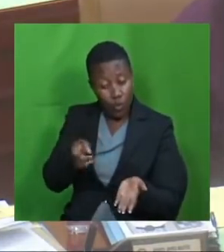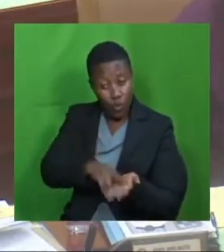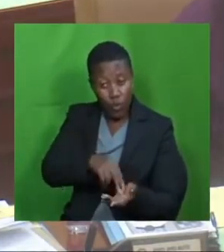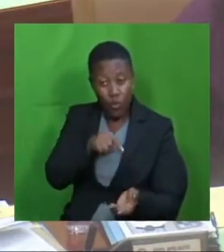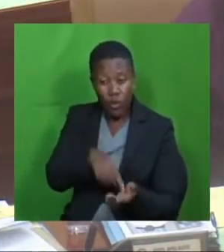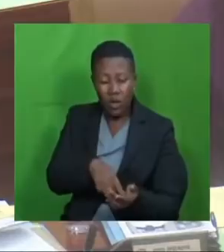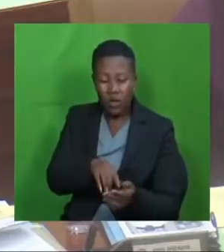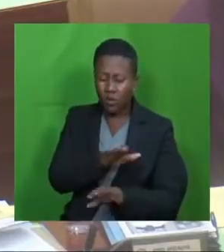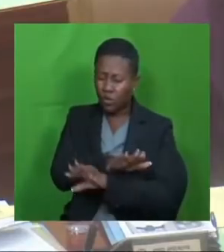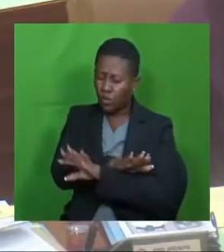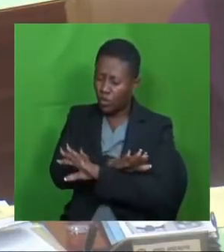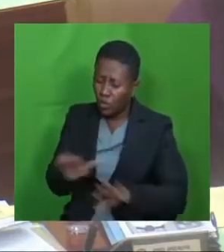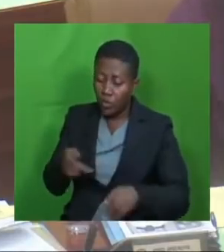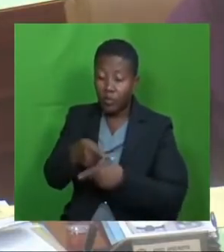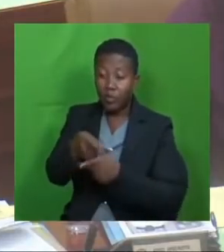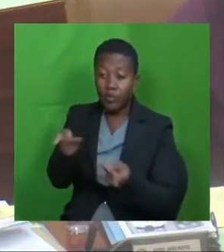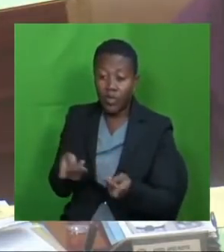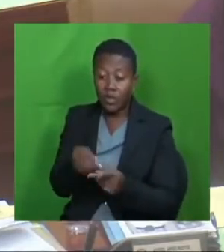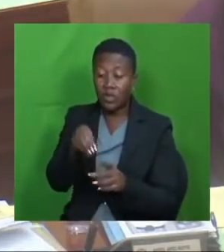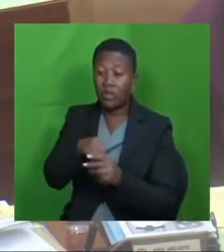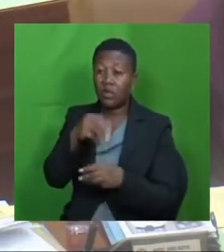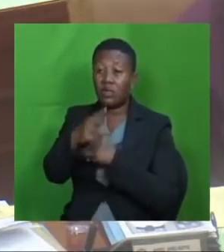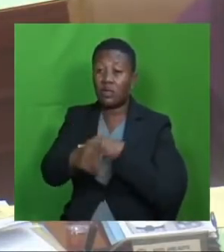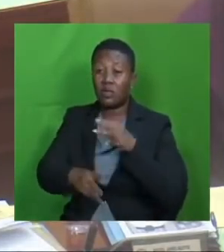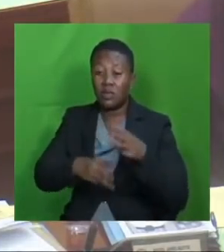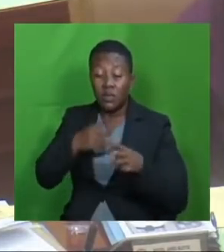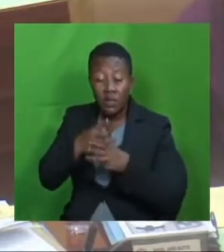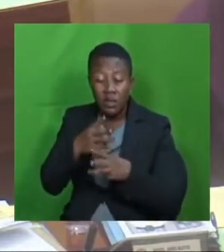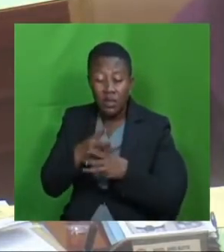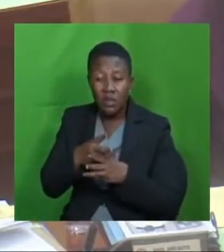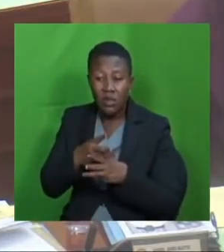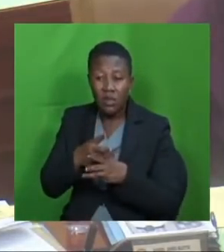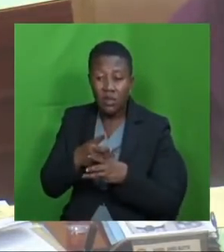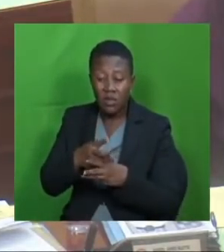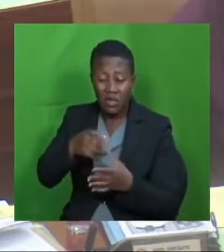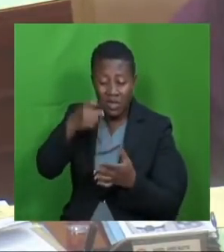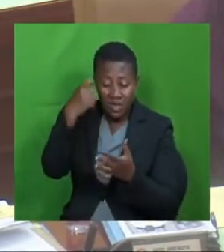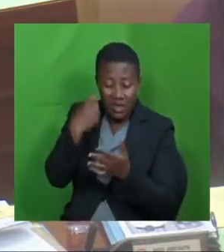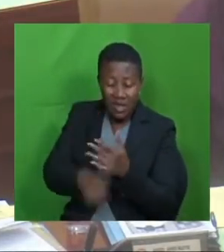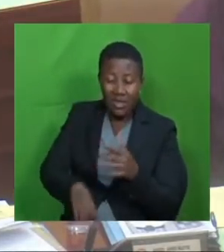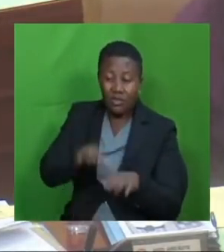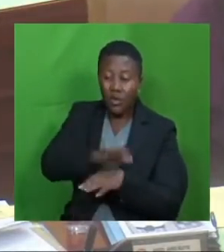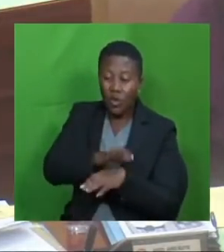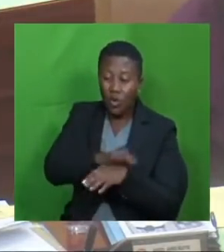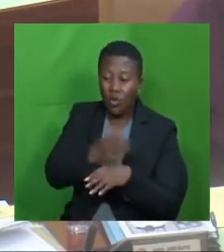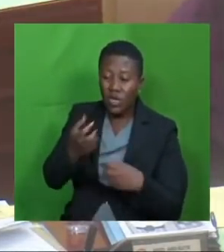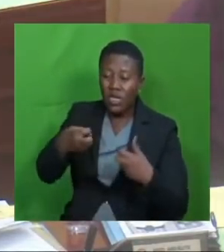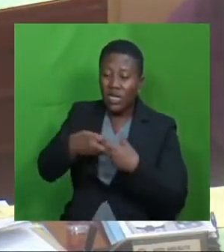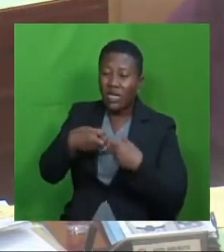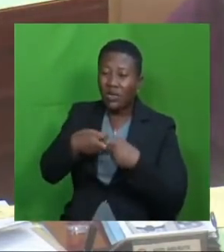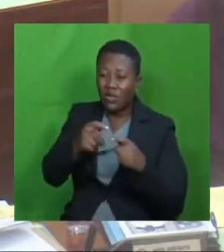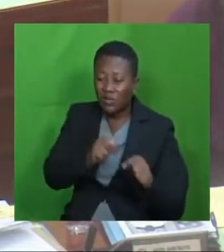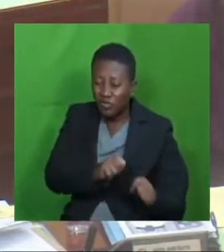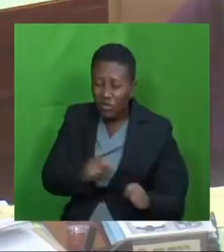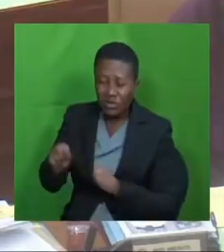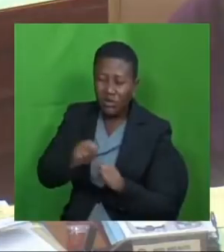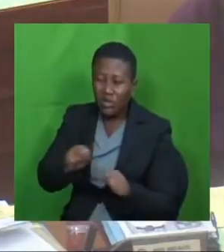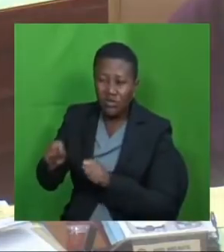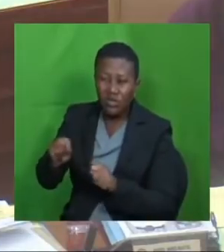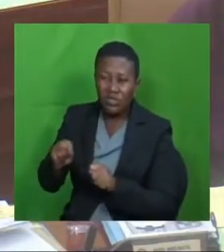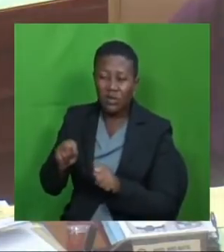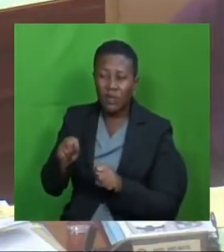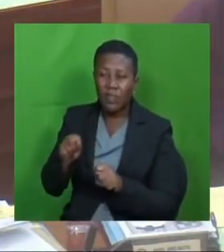in the world is a tax on electronic transactions or electronic